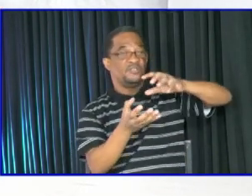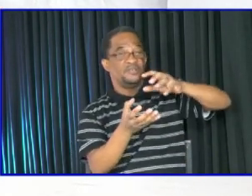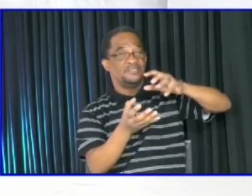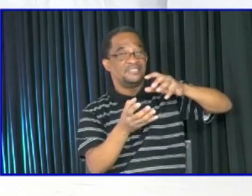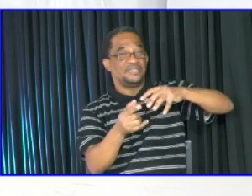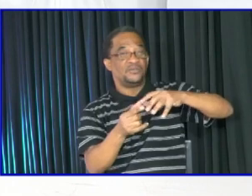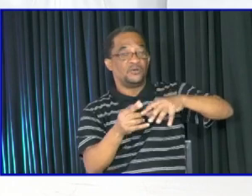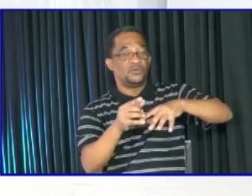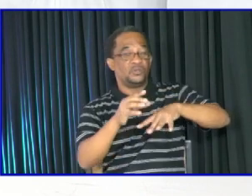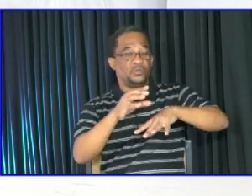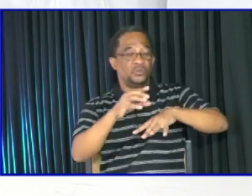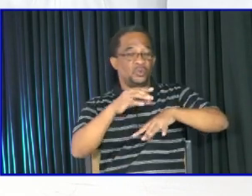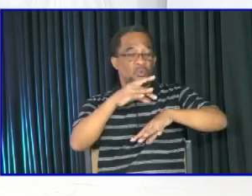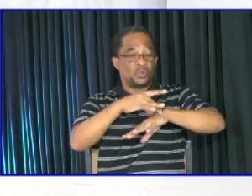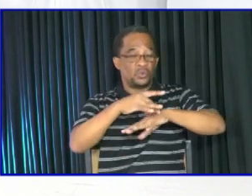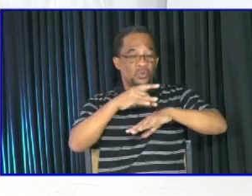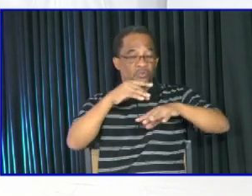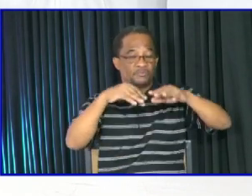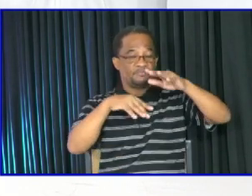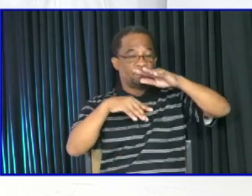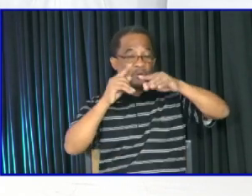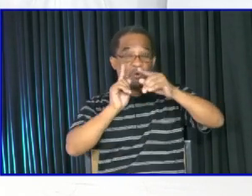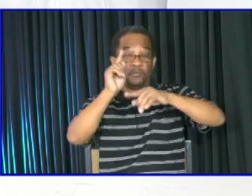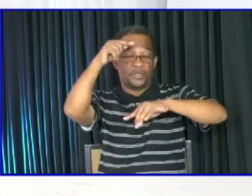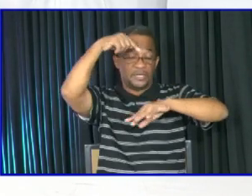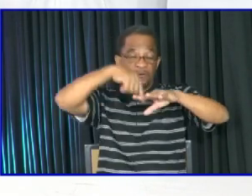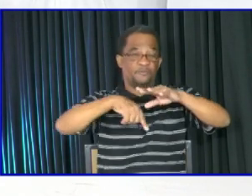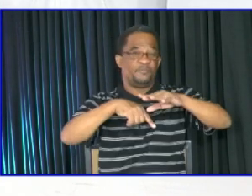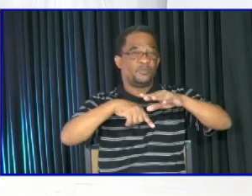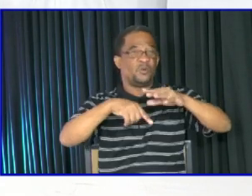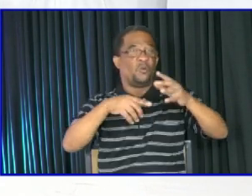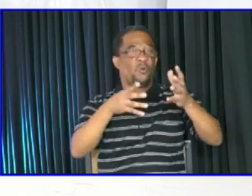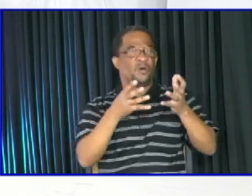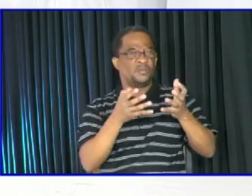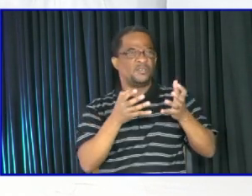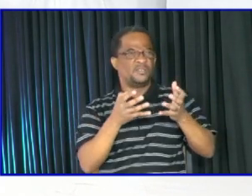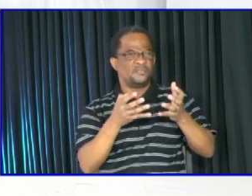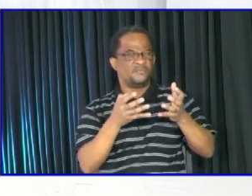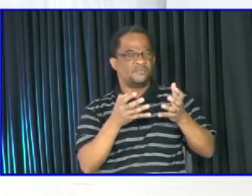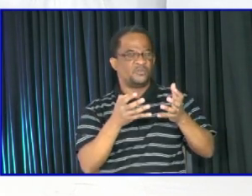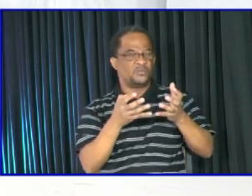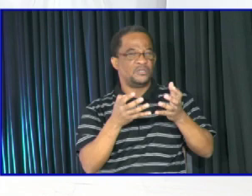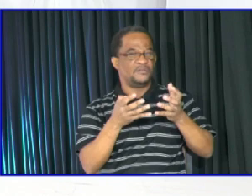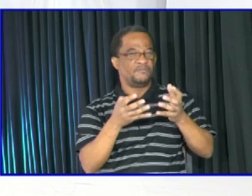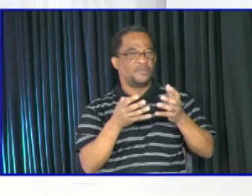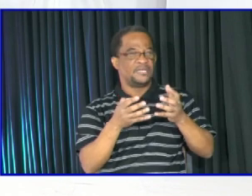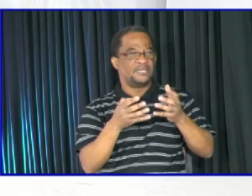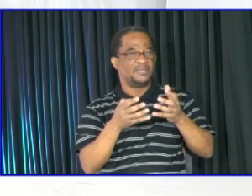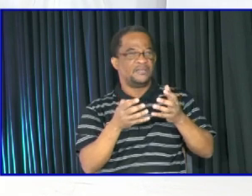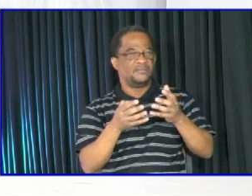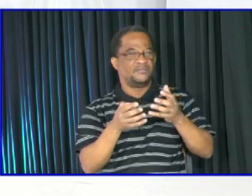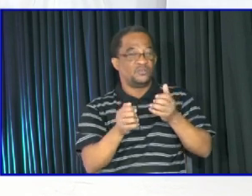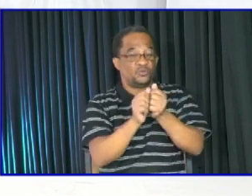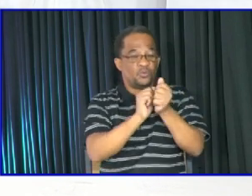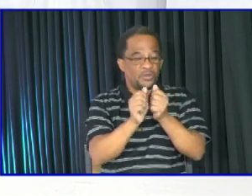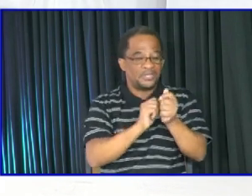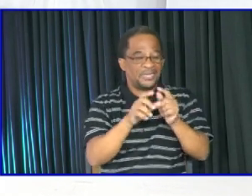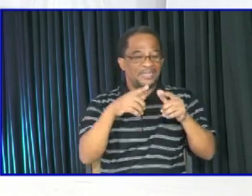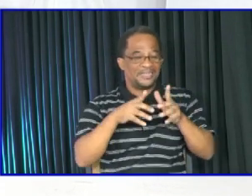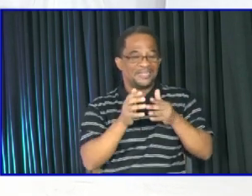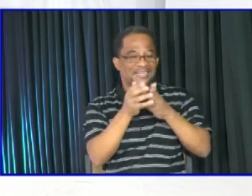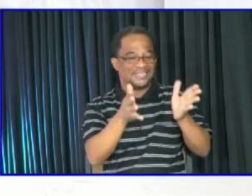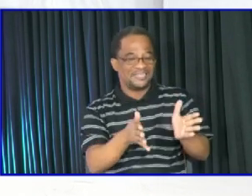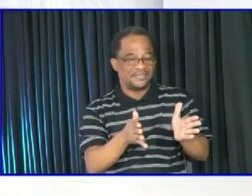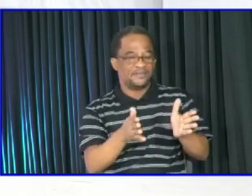a tyrannical leader who, in fact, wanted to usurp the leaders at the time. Barabbas